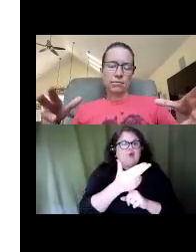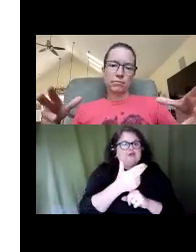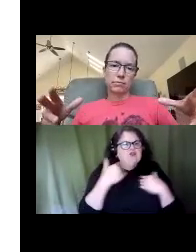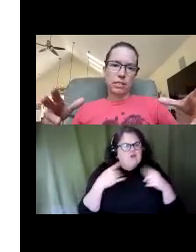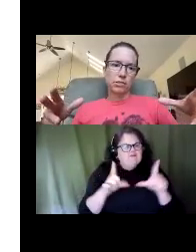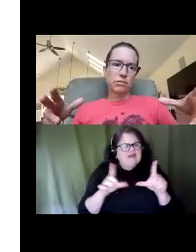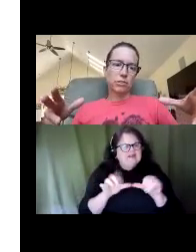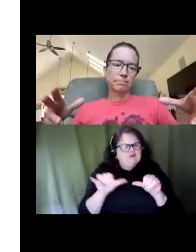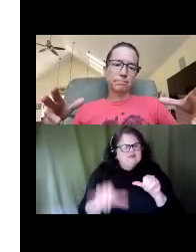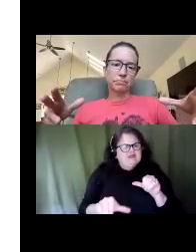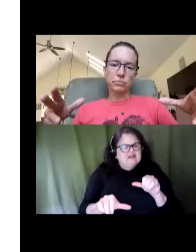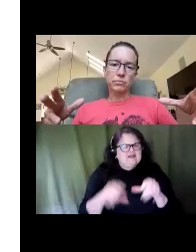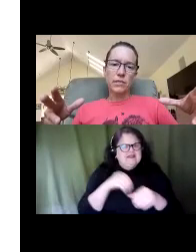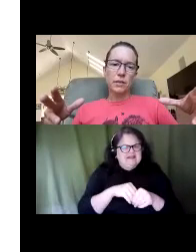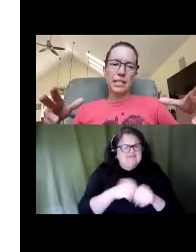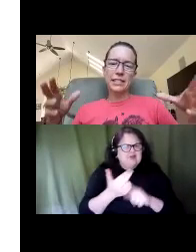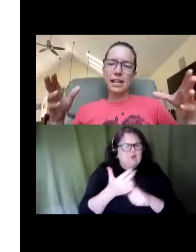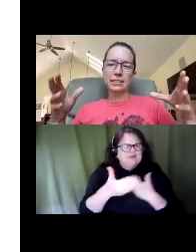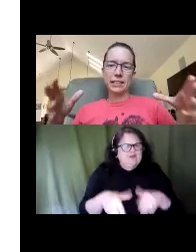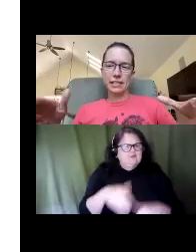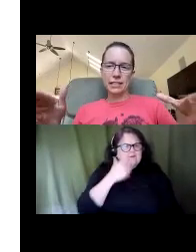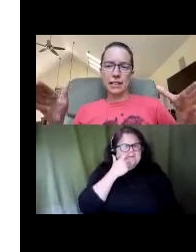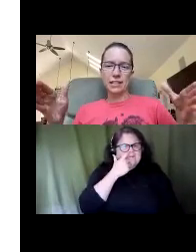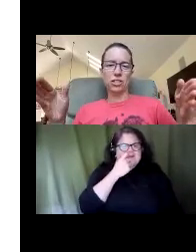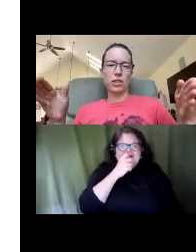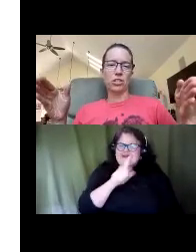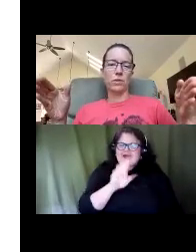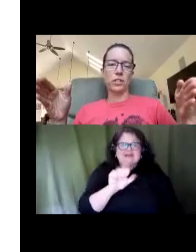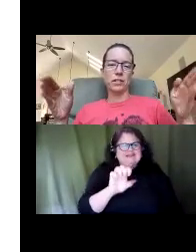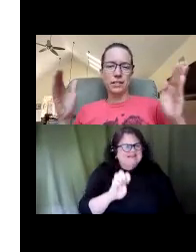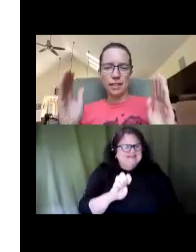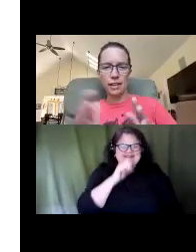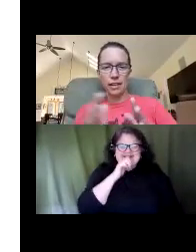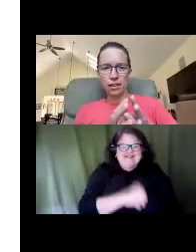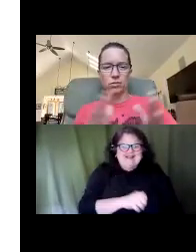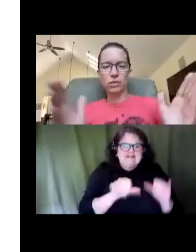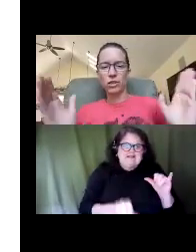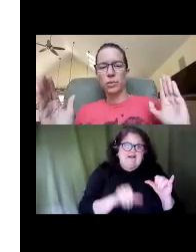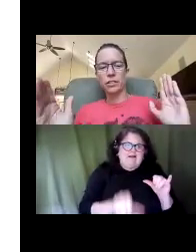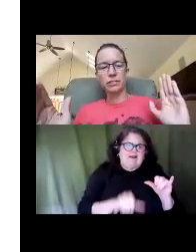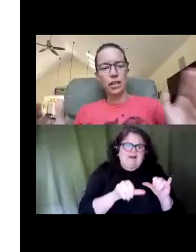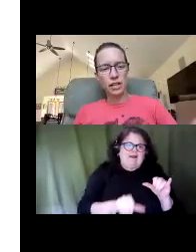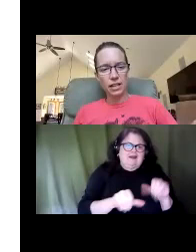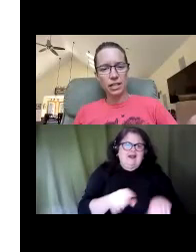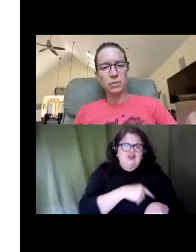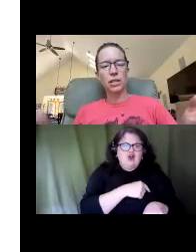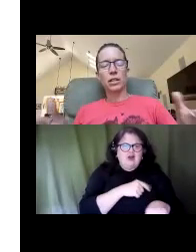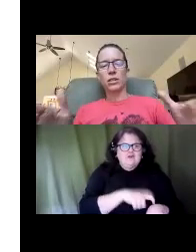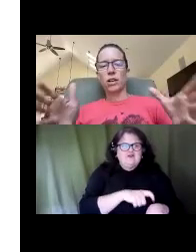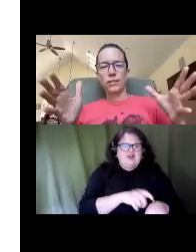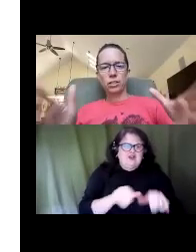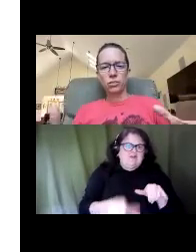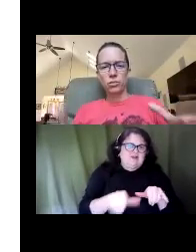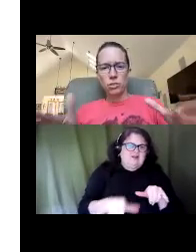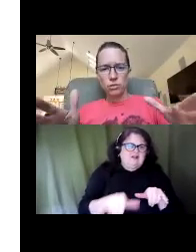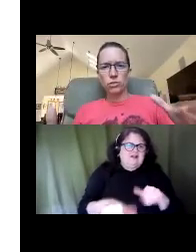stay in a hotel room. It's not a lease. It's not a situation where you could stay there over a long period of time or